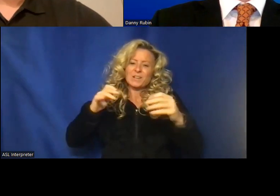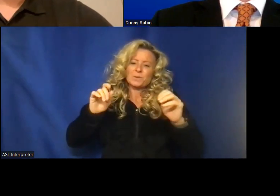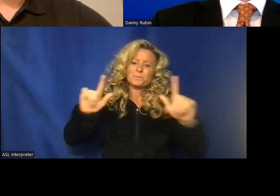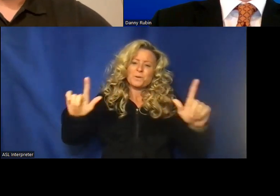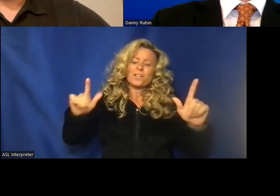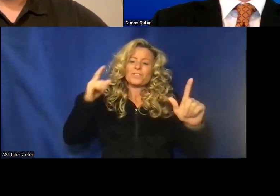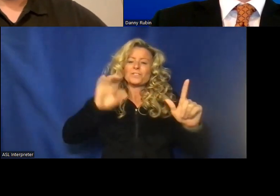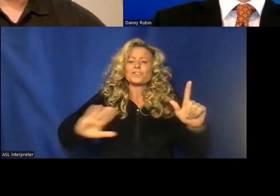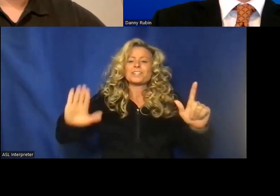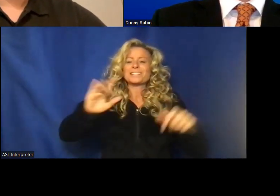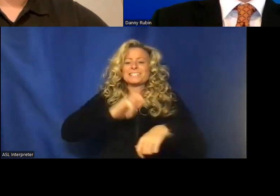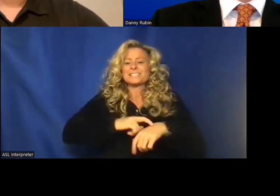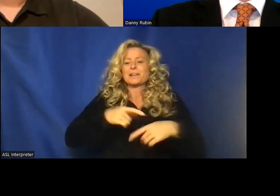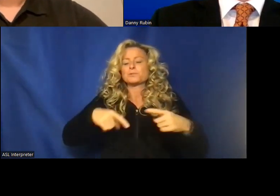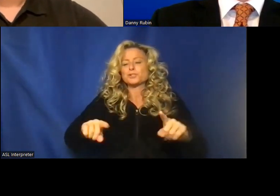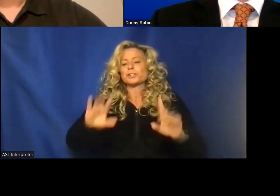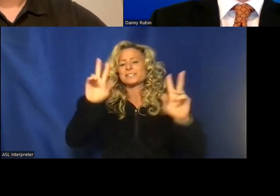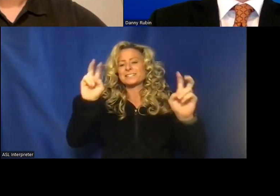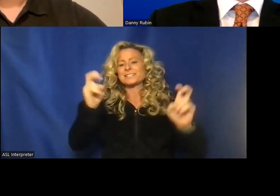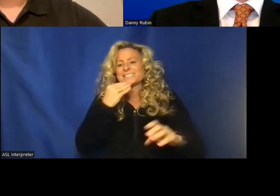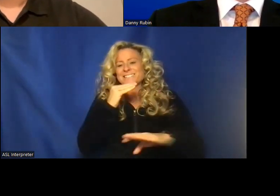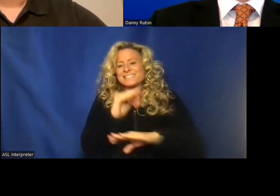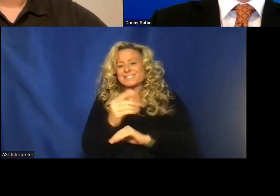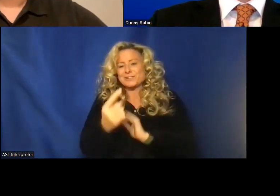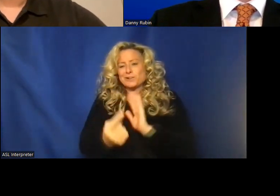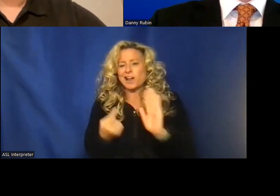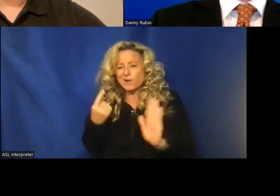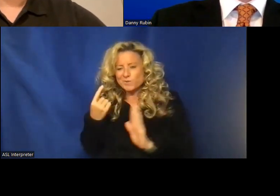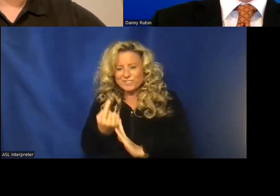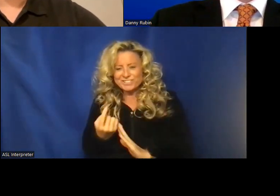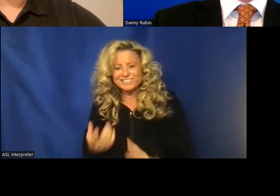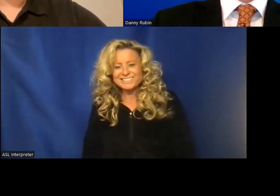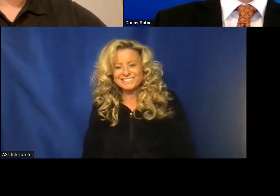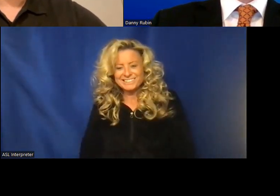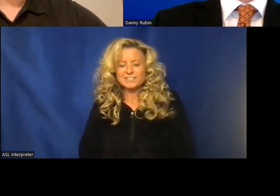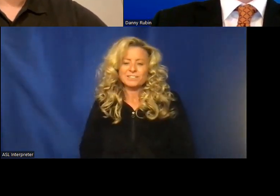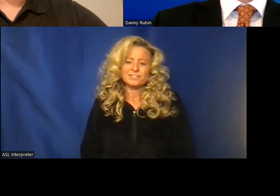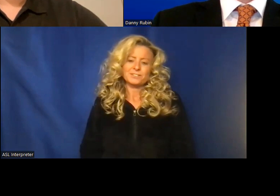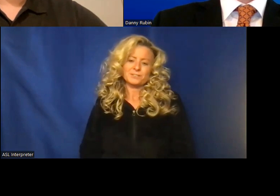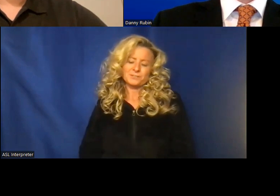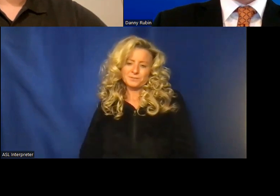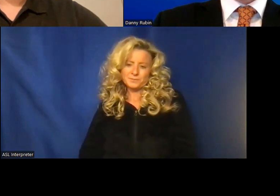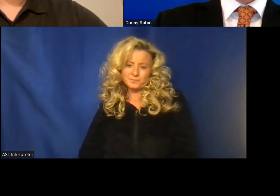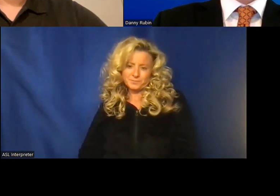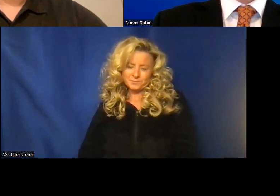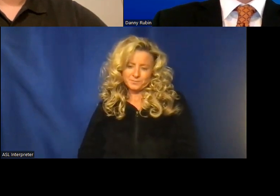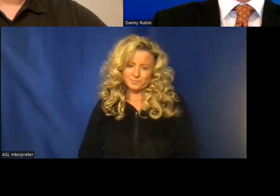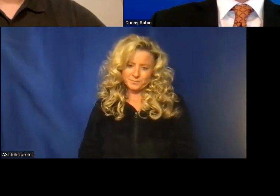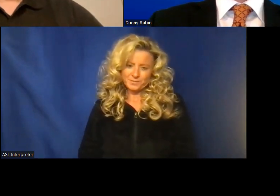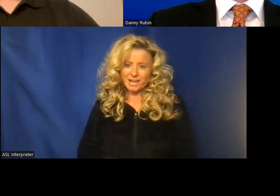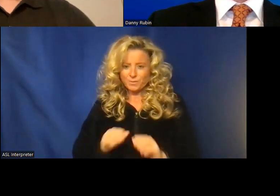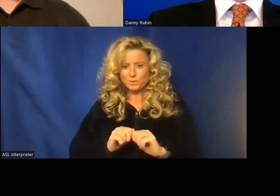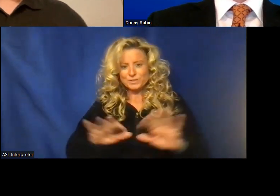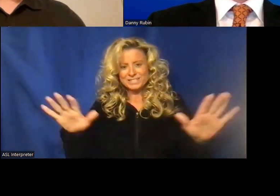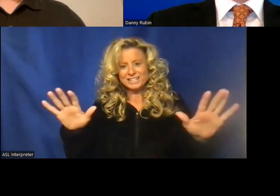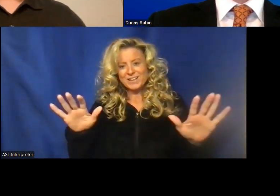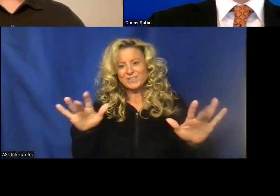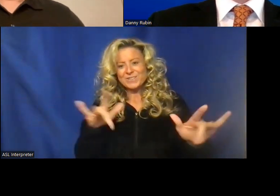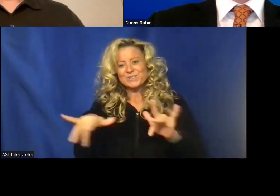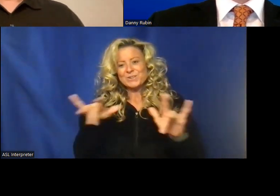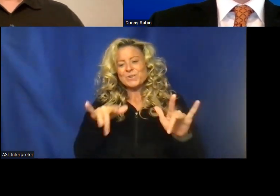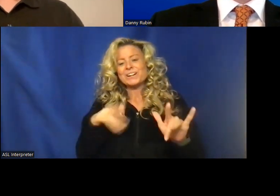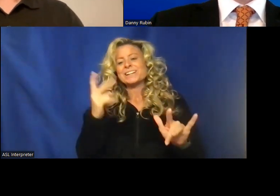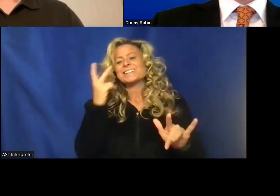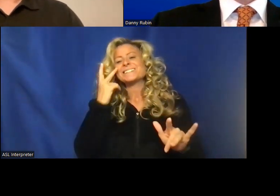giving us his time during his dinner hour, and we will send out the recording and look forward to